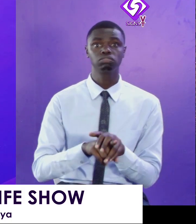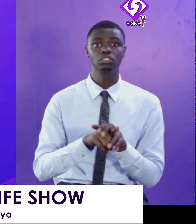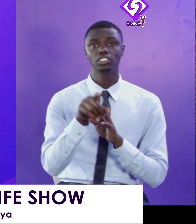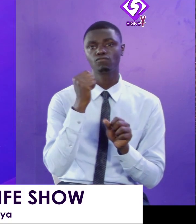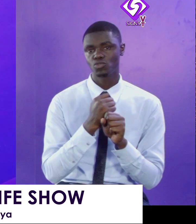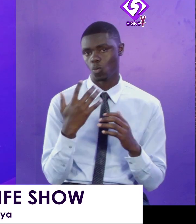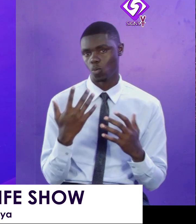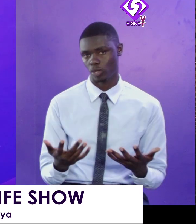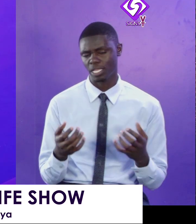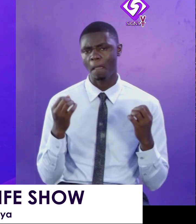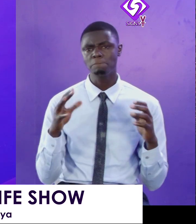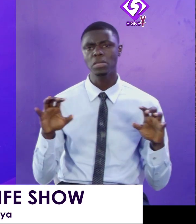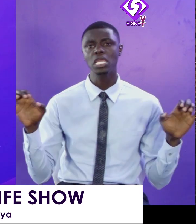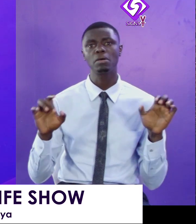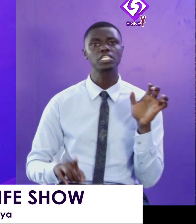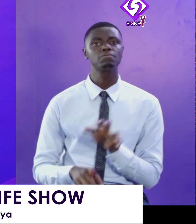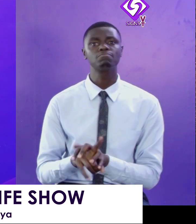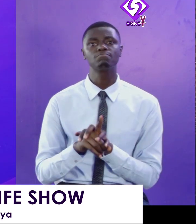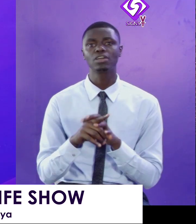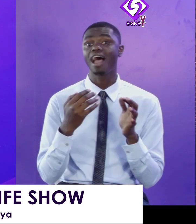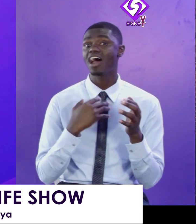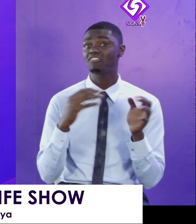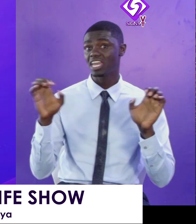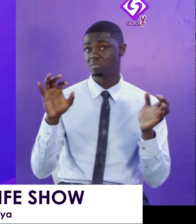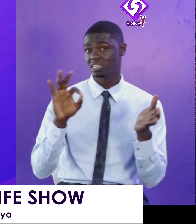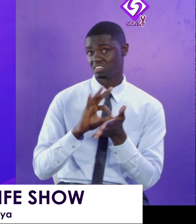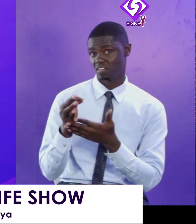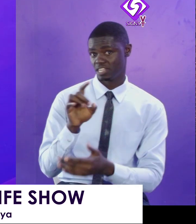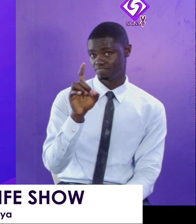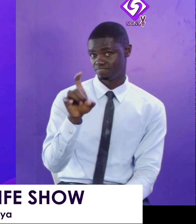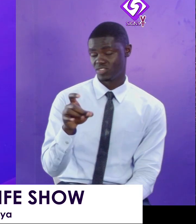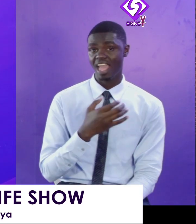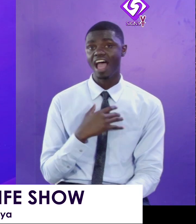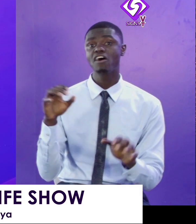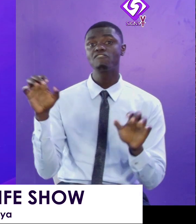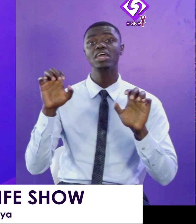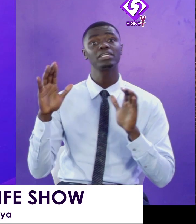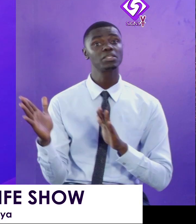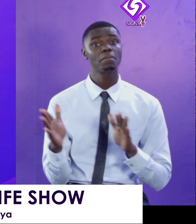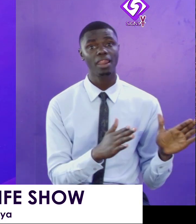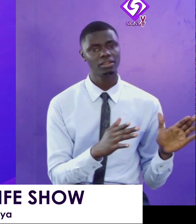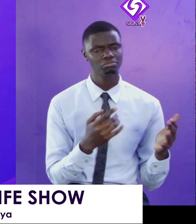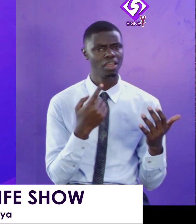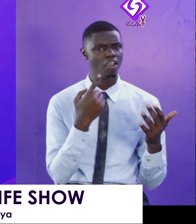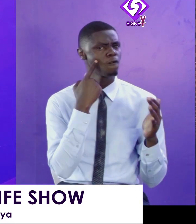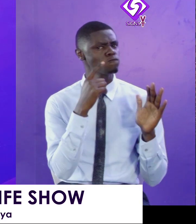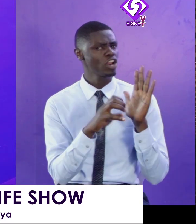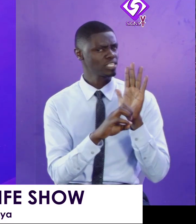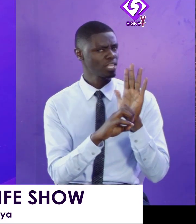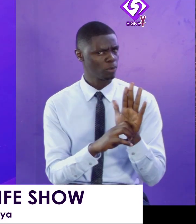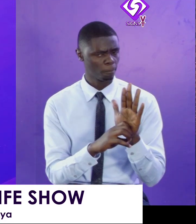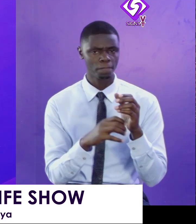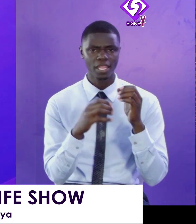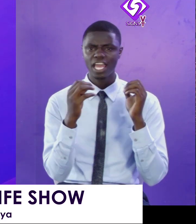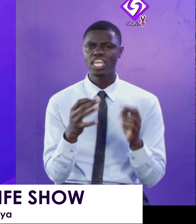get into emergencies. Do you have an emergency fund? Do you have an emergency plan? Take, for instance, if you're